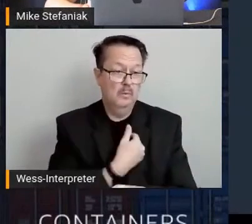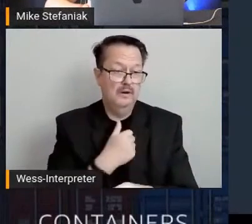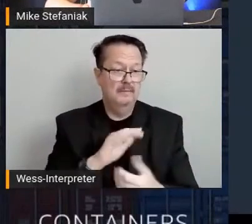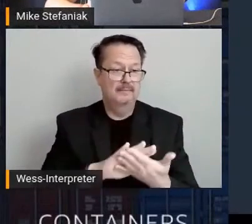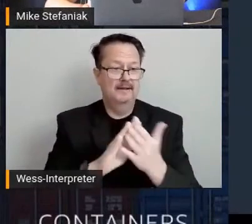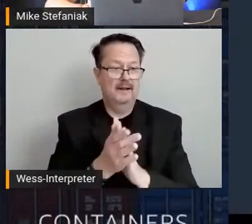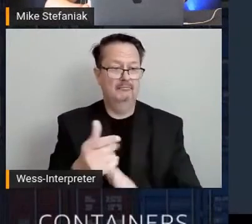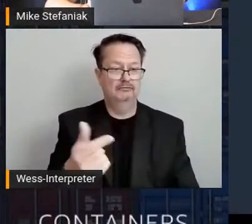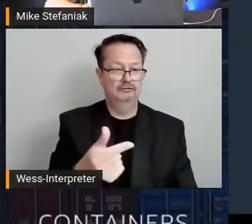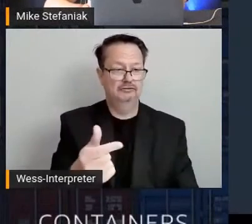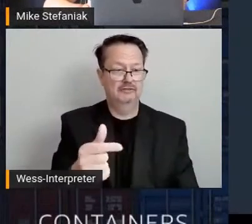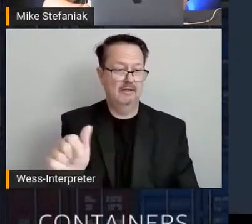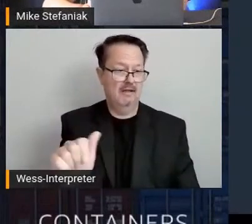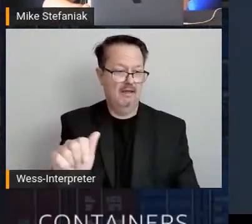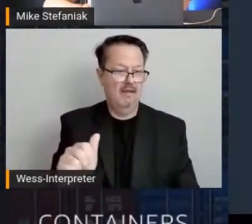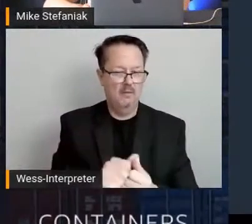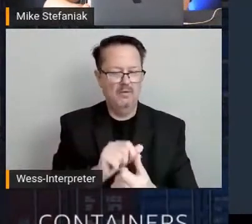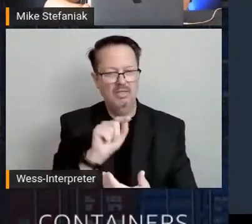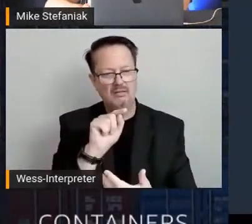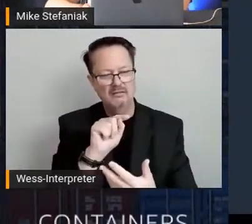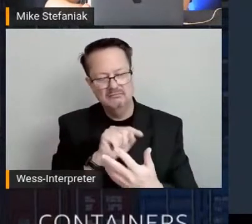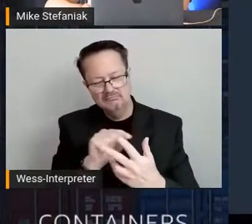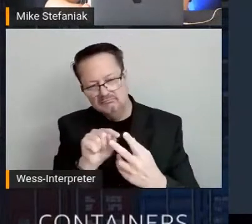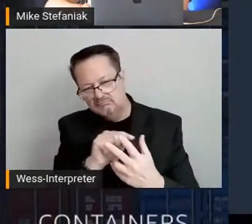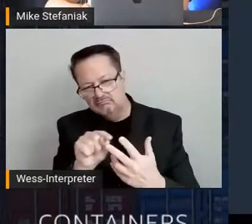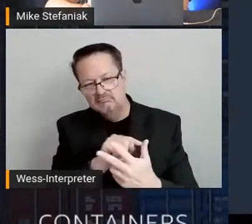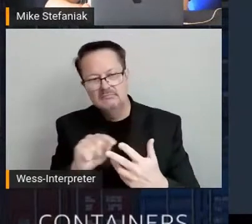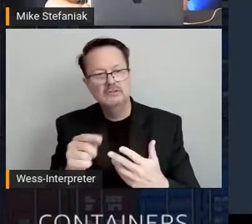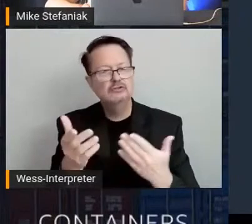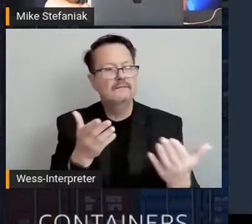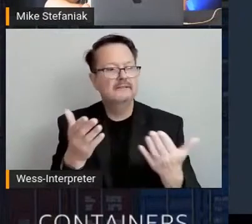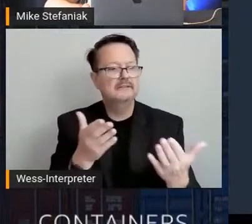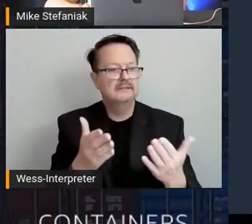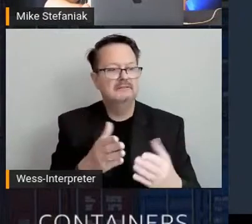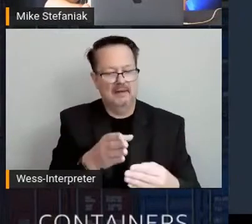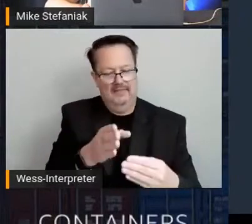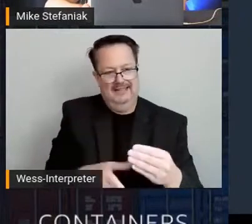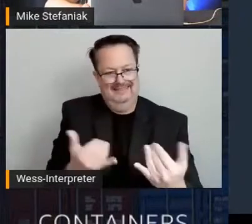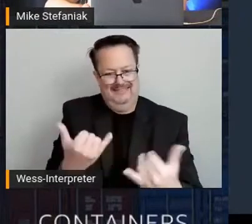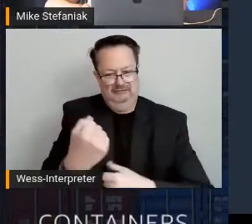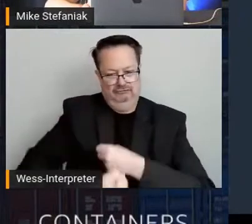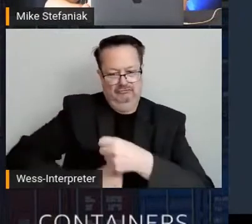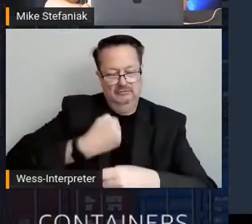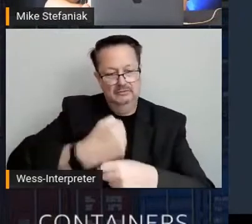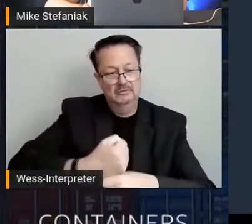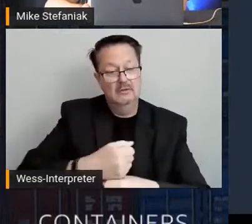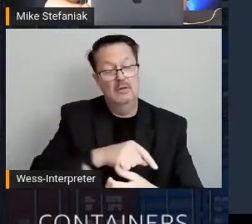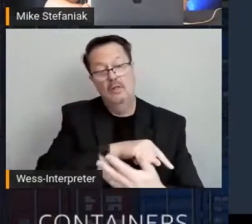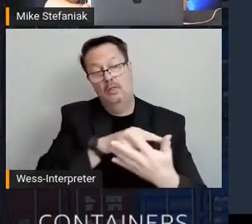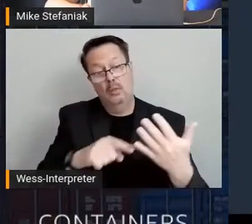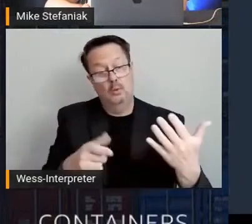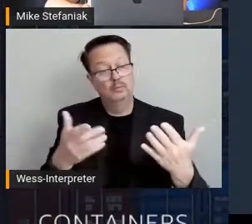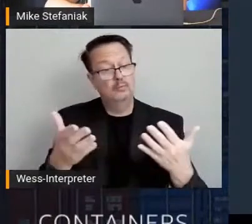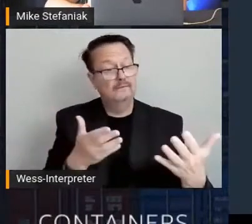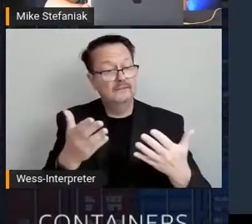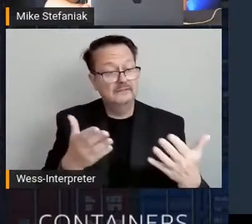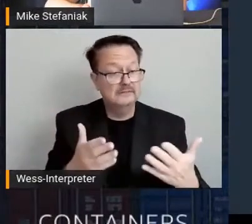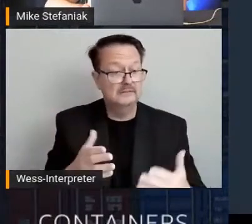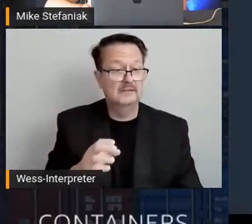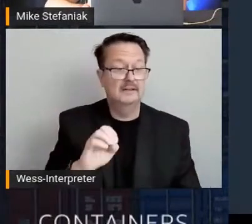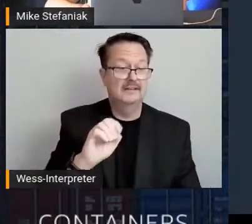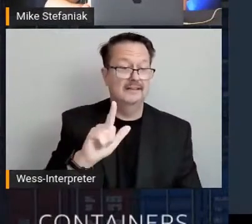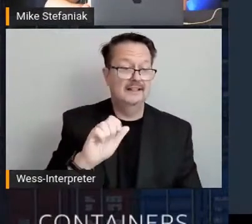with a couple of services by the end of this year. Those services are Elasticache